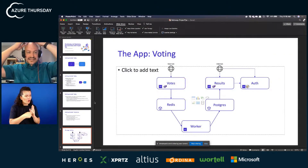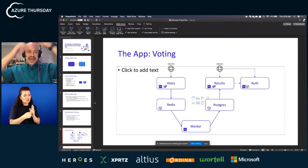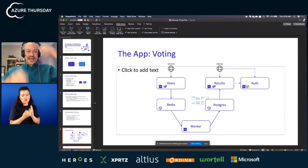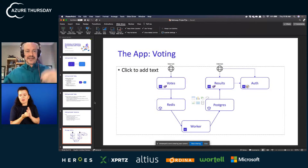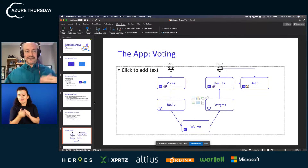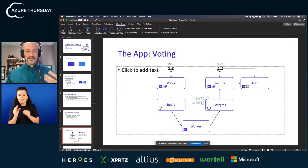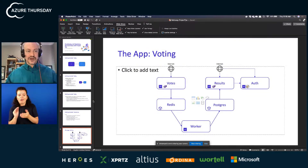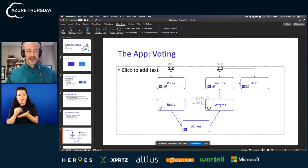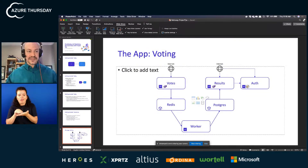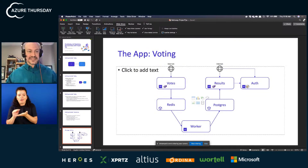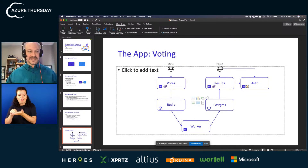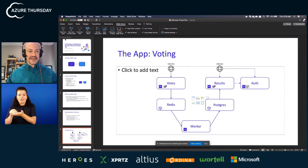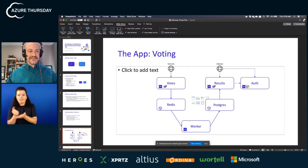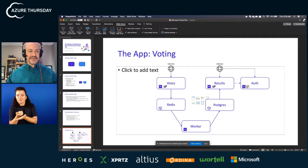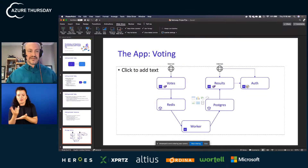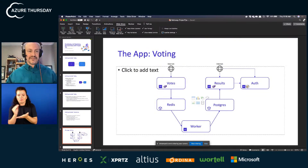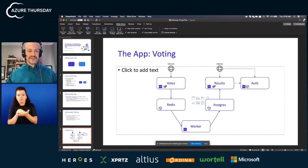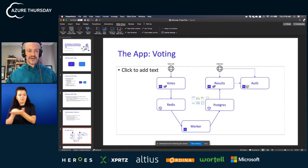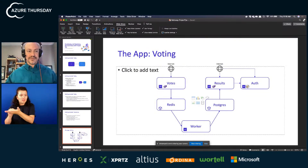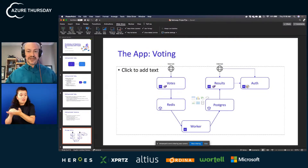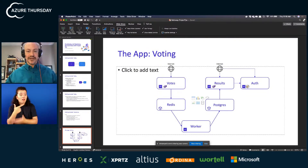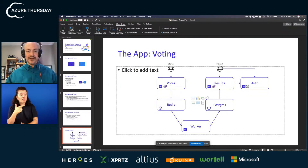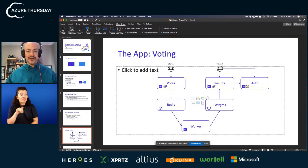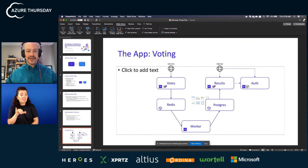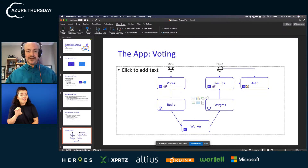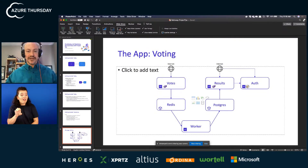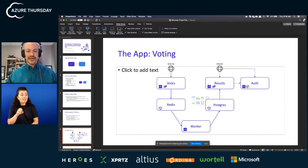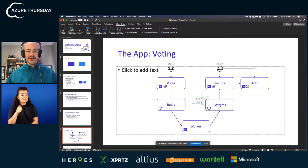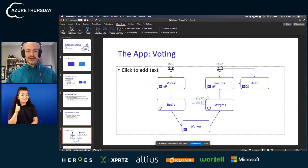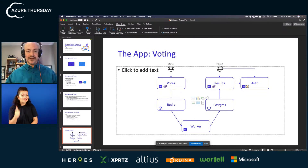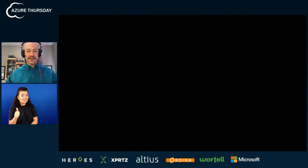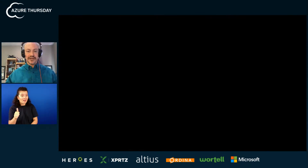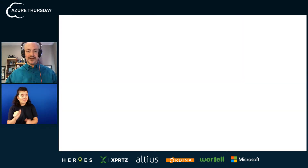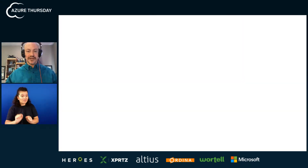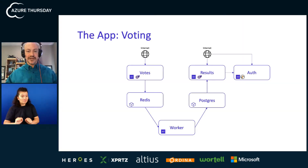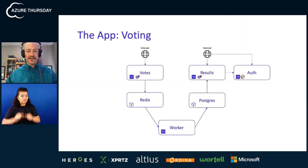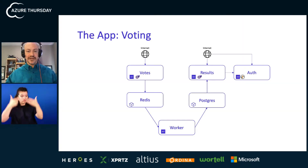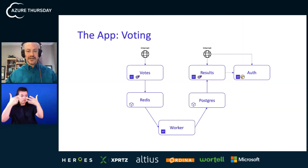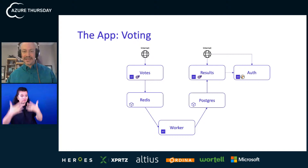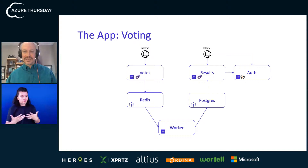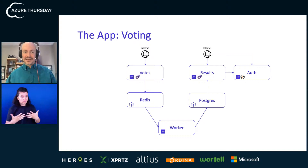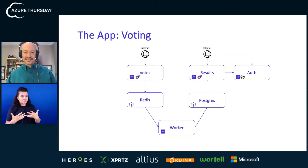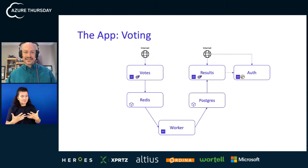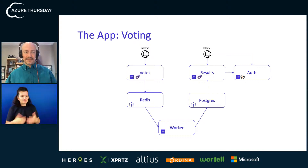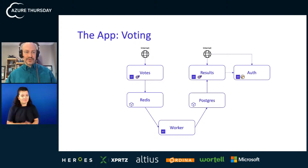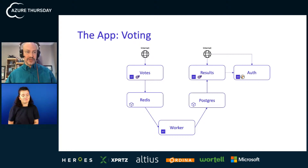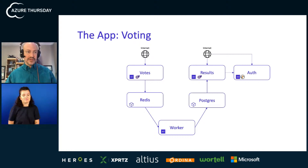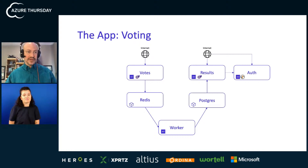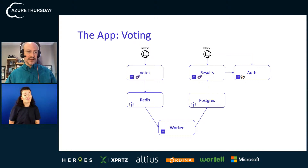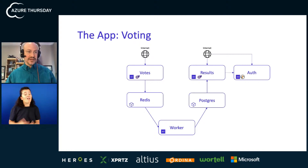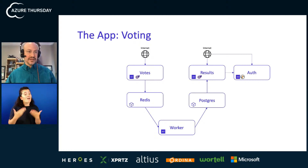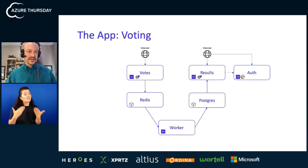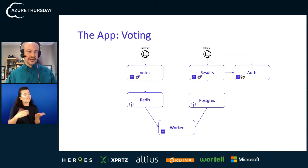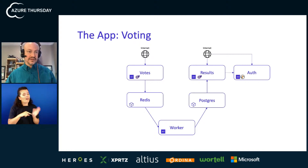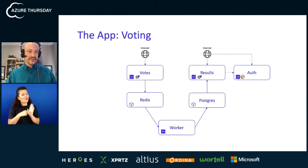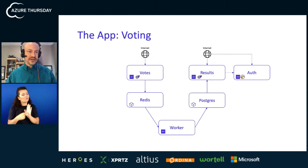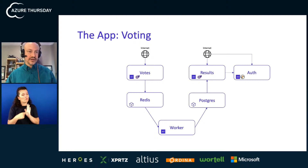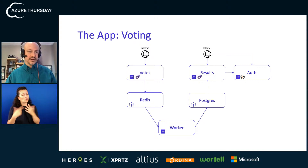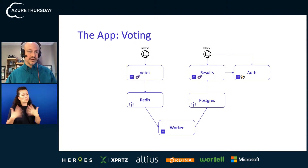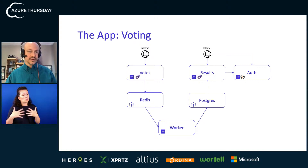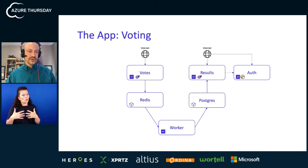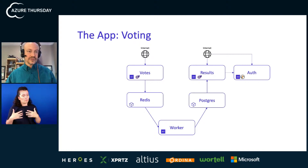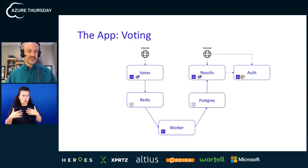things, and Tye inferred all this stuff from it. Then we go into a more complicated sample, and here